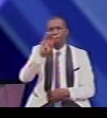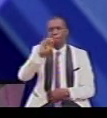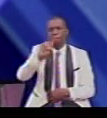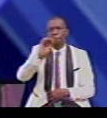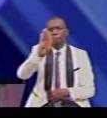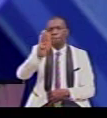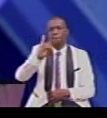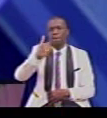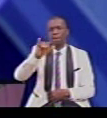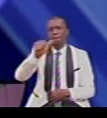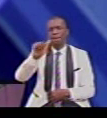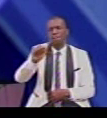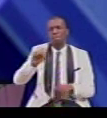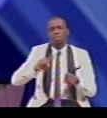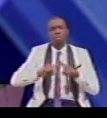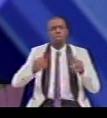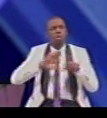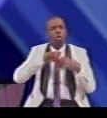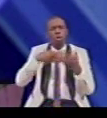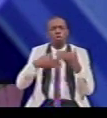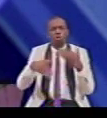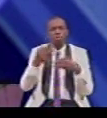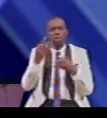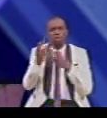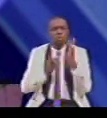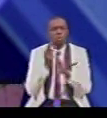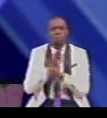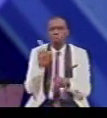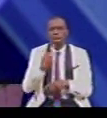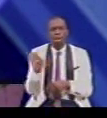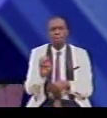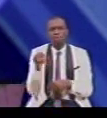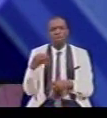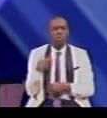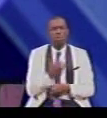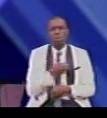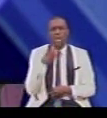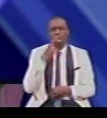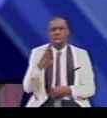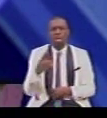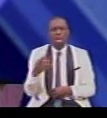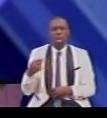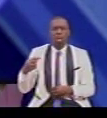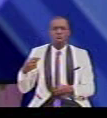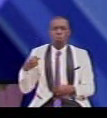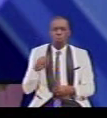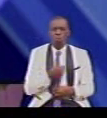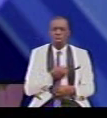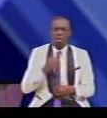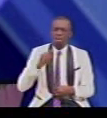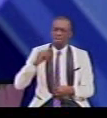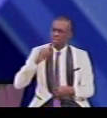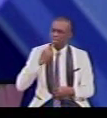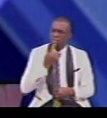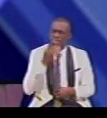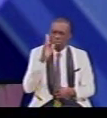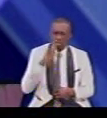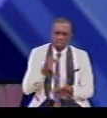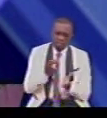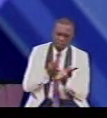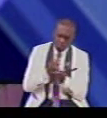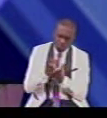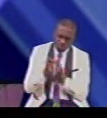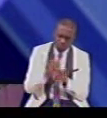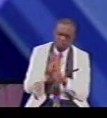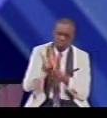globe wherever we are that we Faithfully dutifully diligently get involved